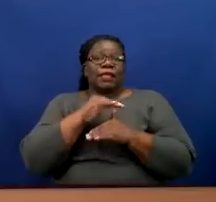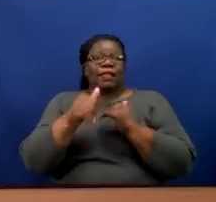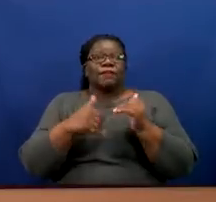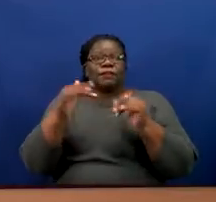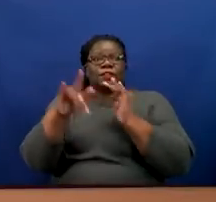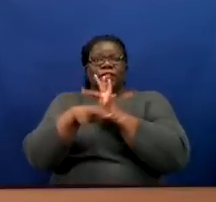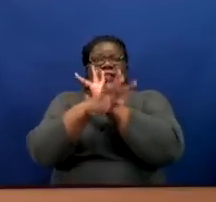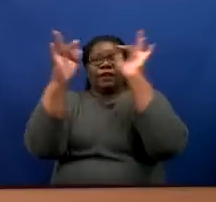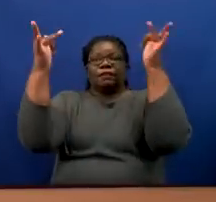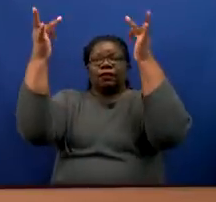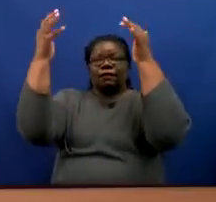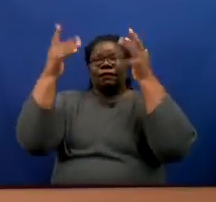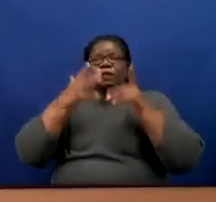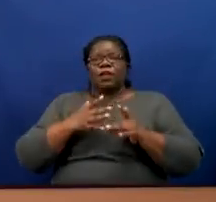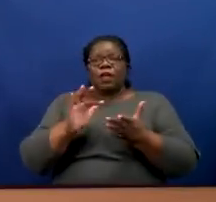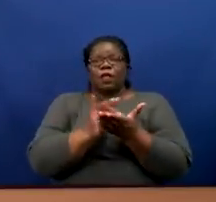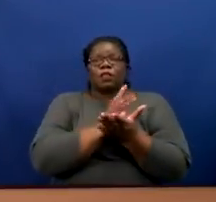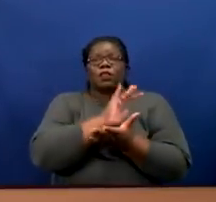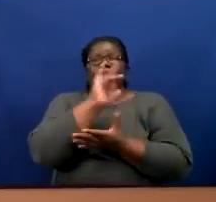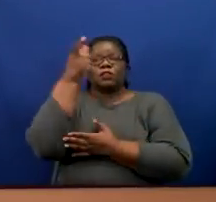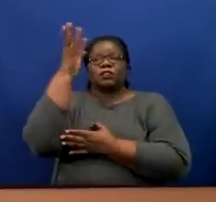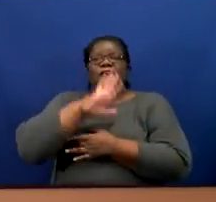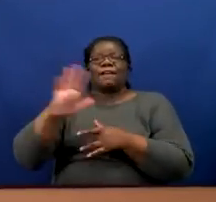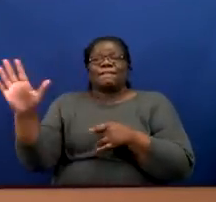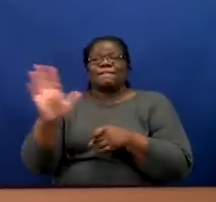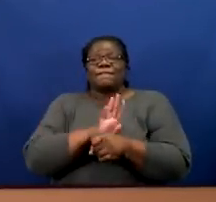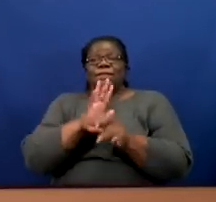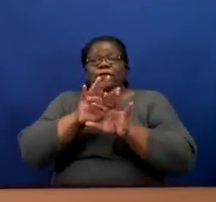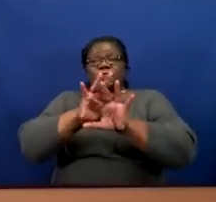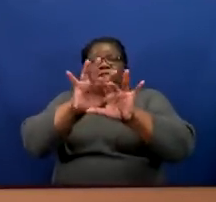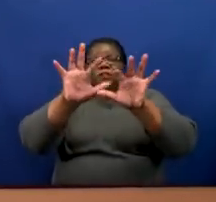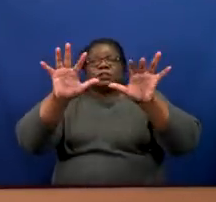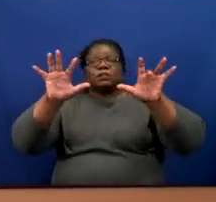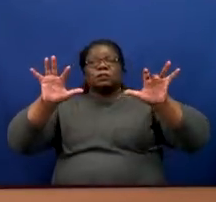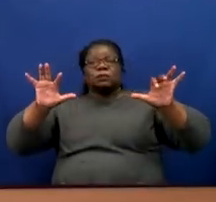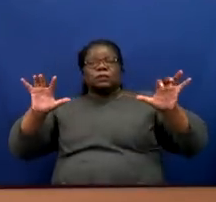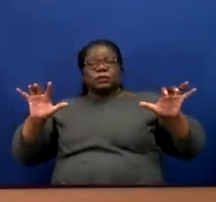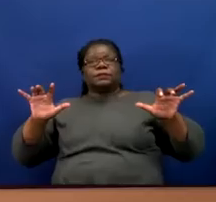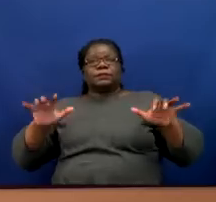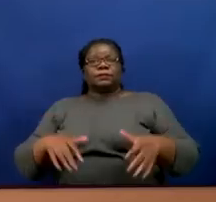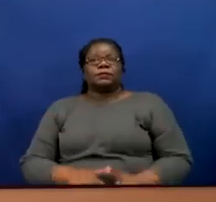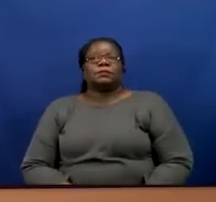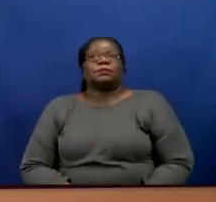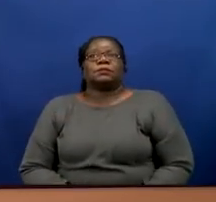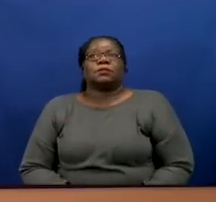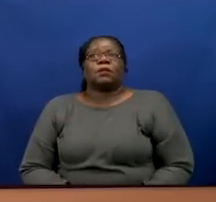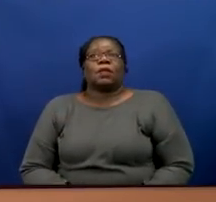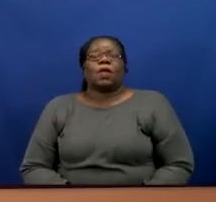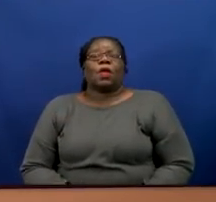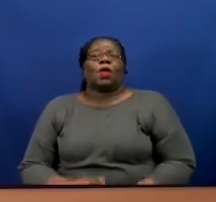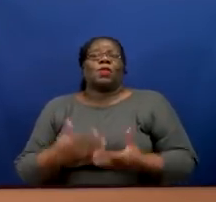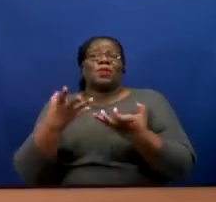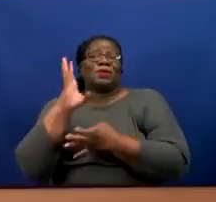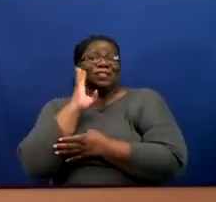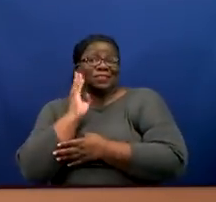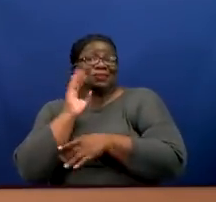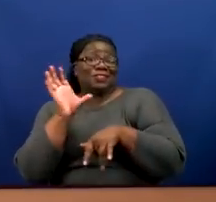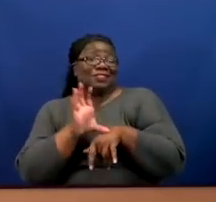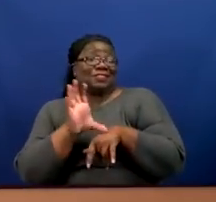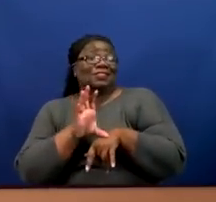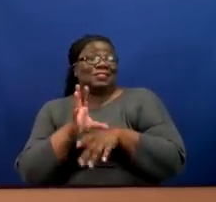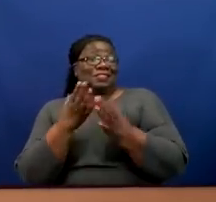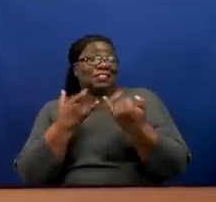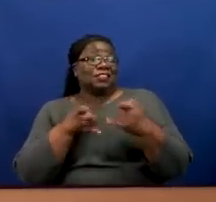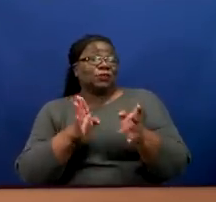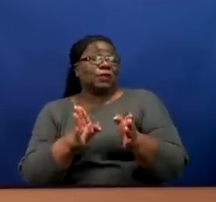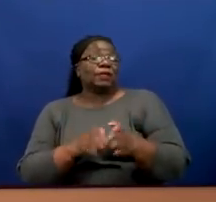falls, then the glory of God fills the whole temple. Oh, child of God, you want to have church like this. This is the kind of church you want